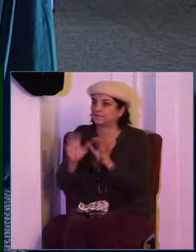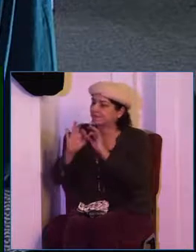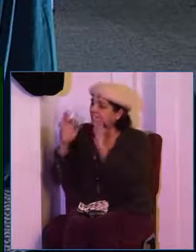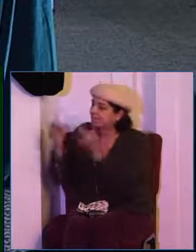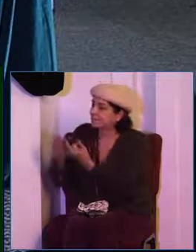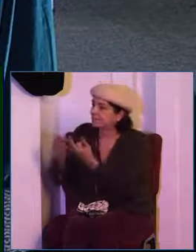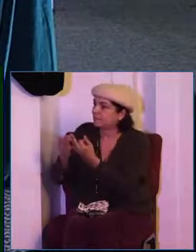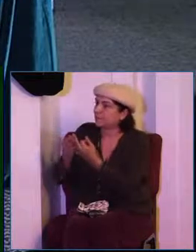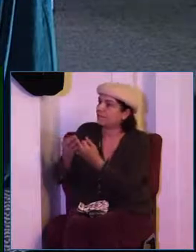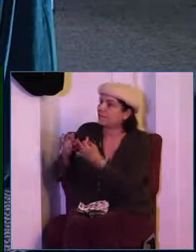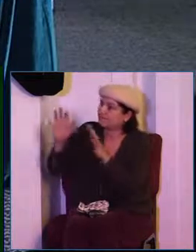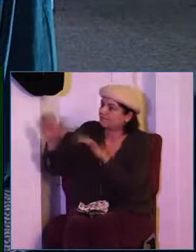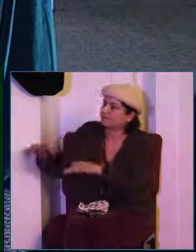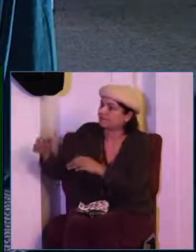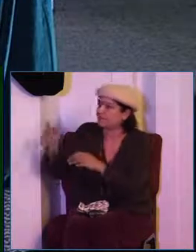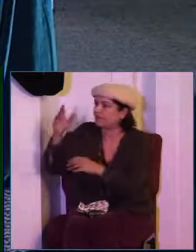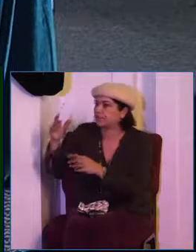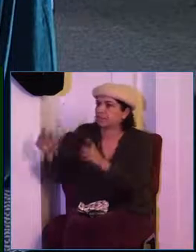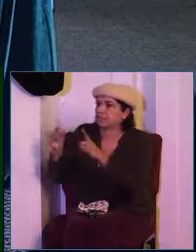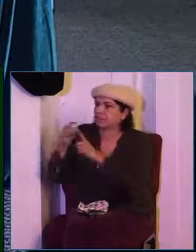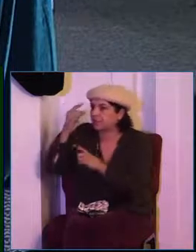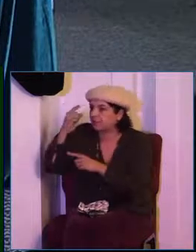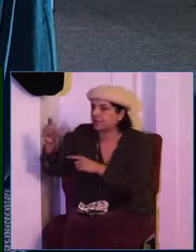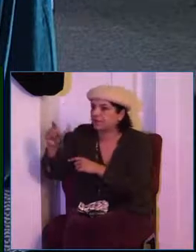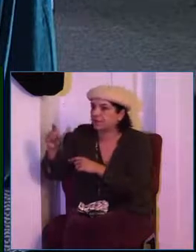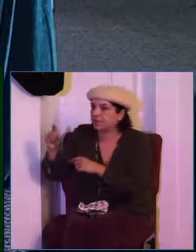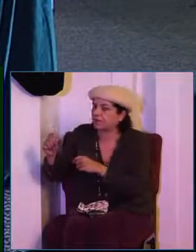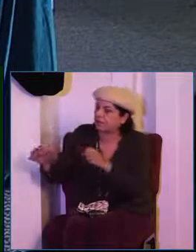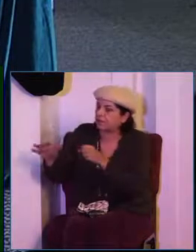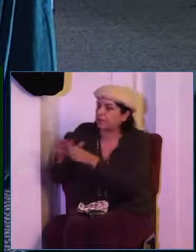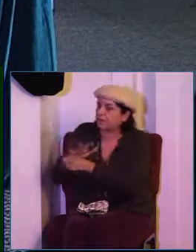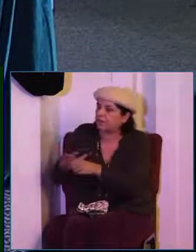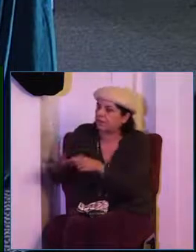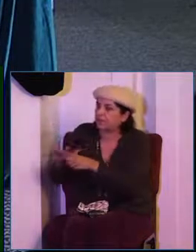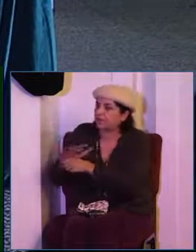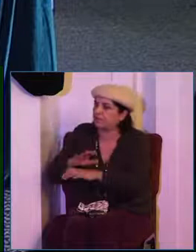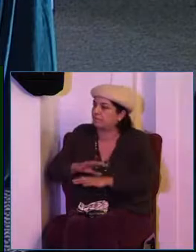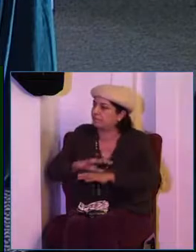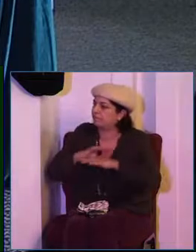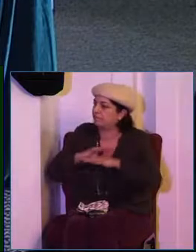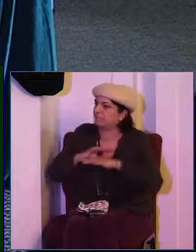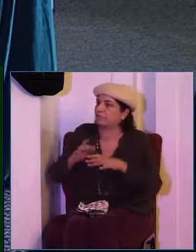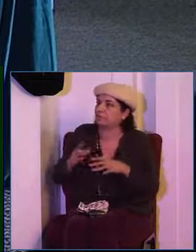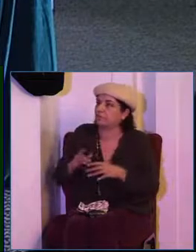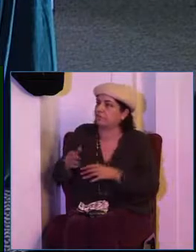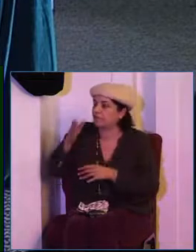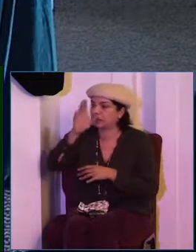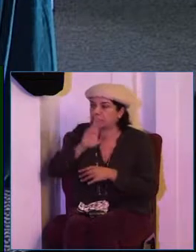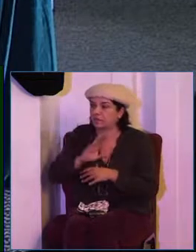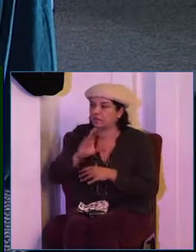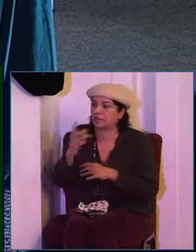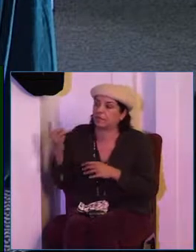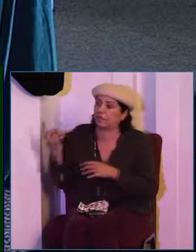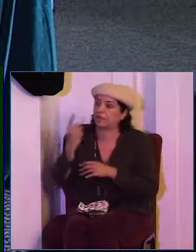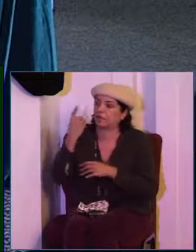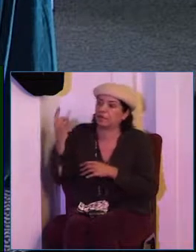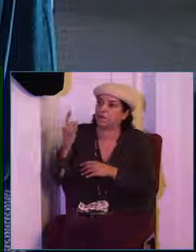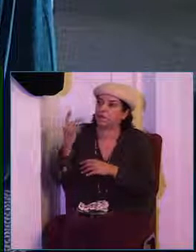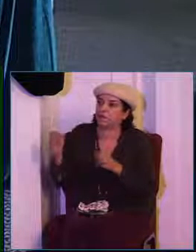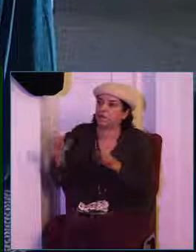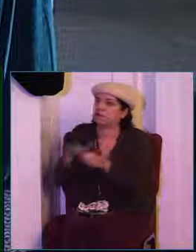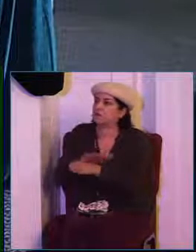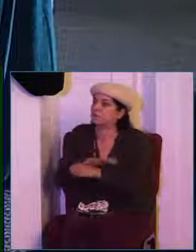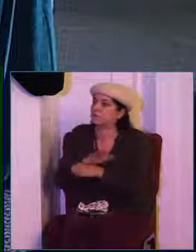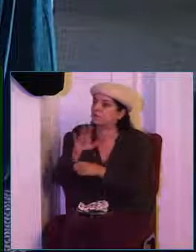Family, I have a word for you. Fulfillment. For God always fulfills God's word and